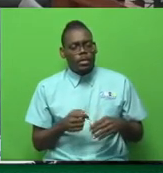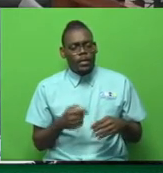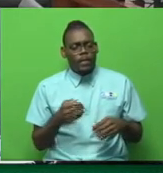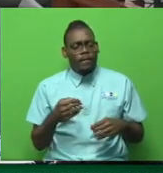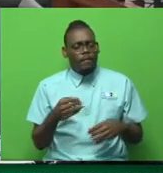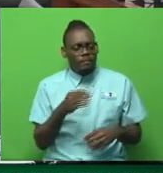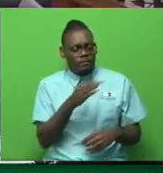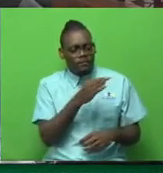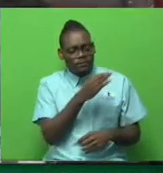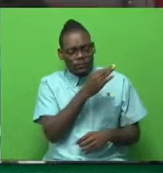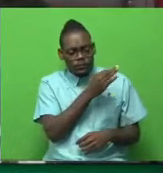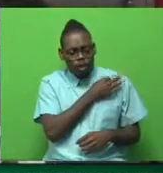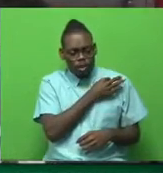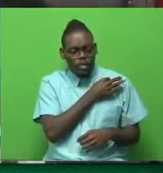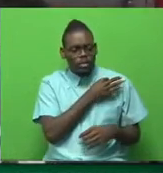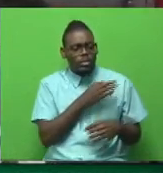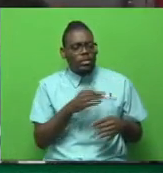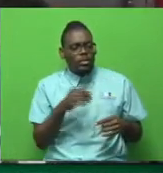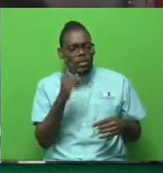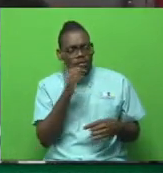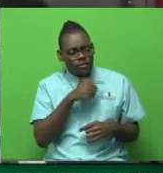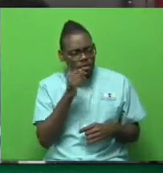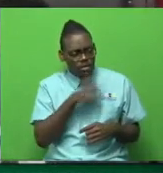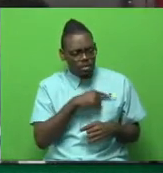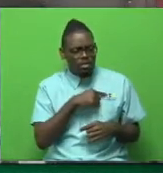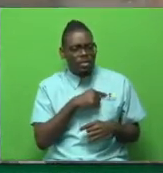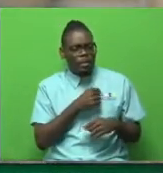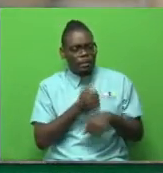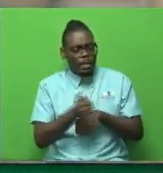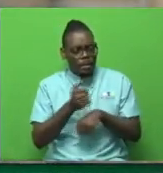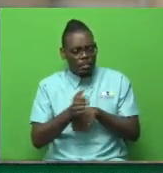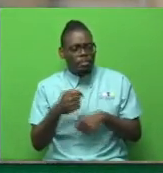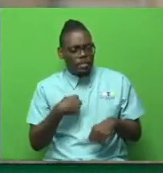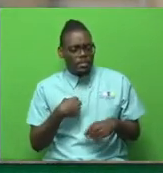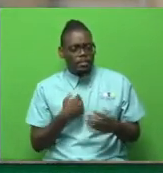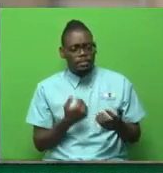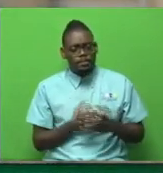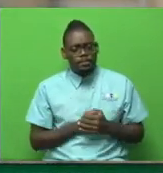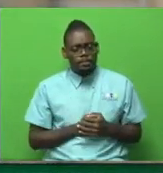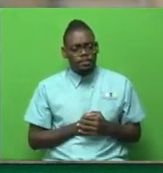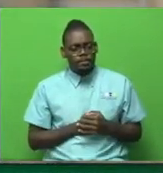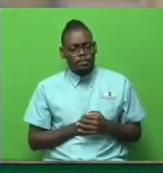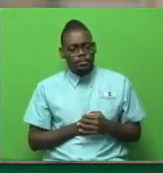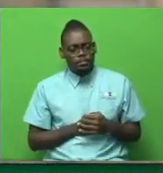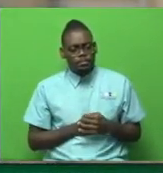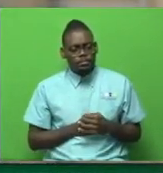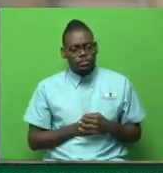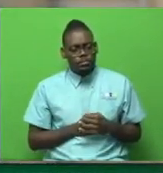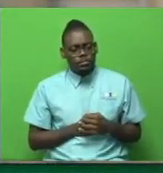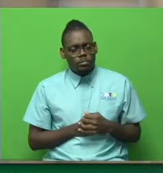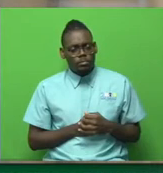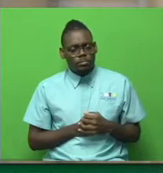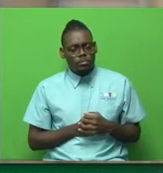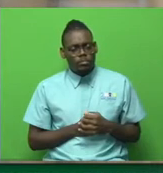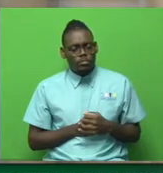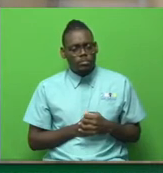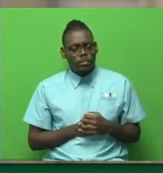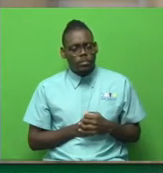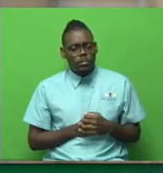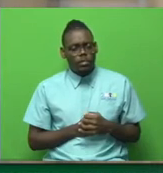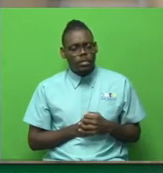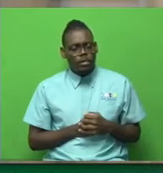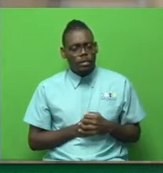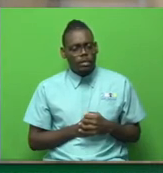absolutely untrue he should retract that Madam speaker thank you because I spoke facts not feelings